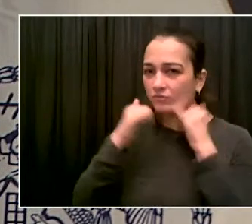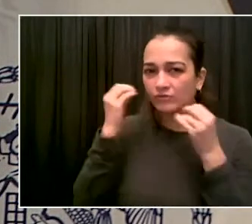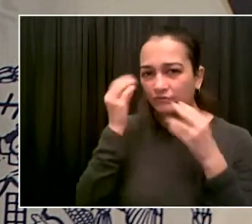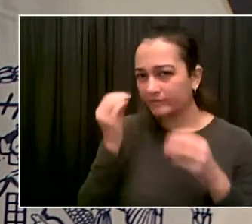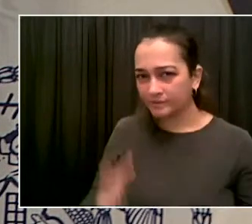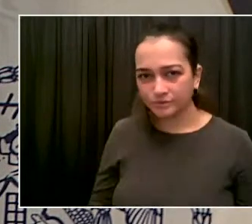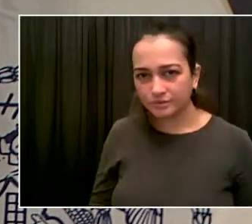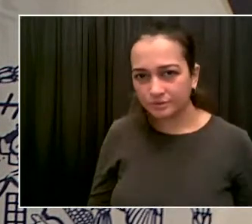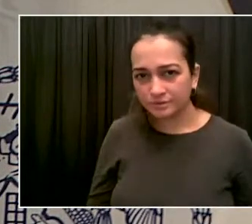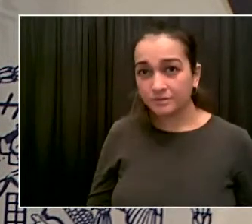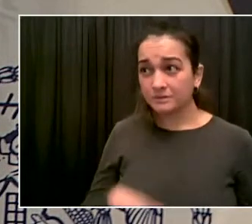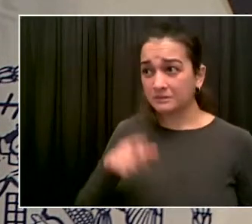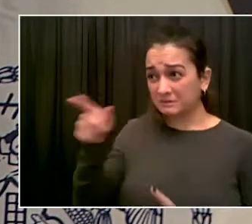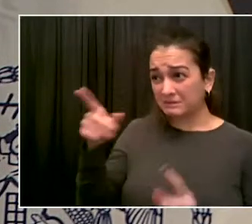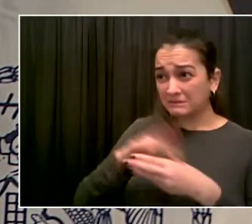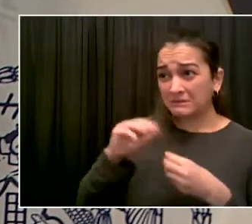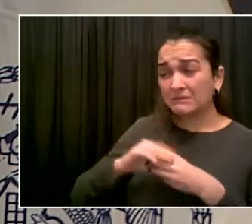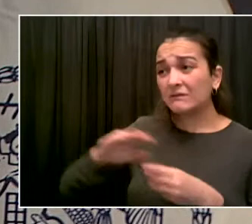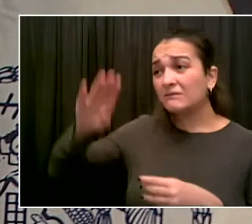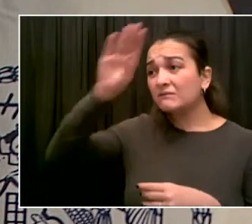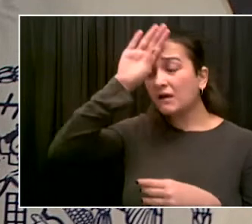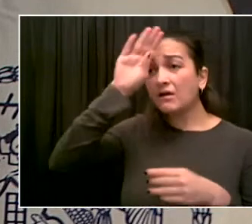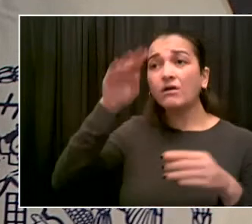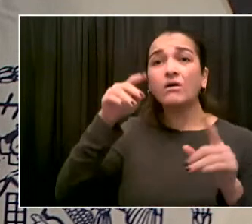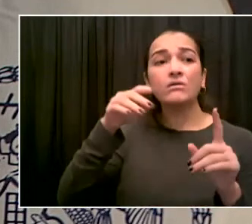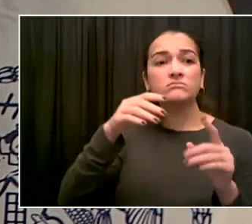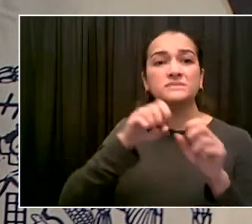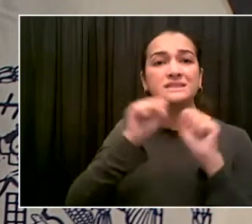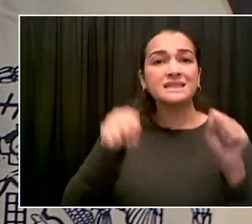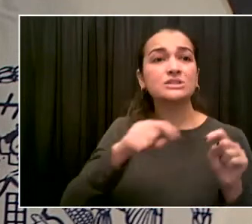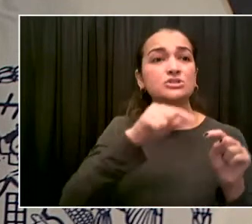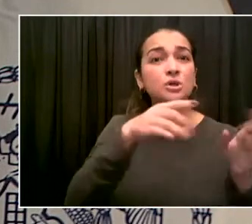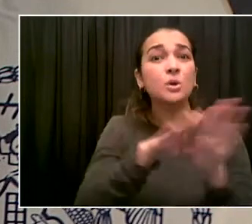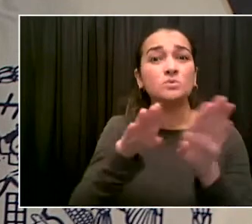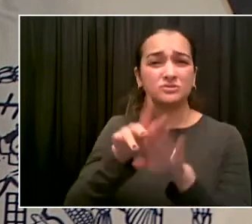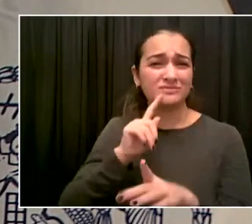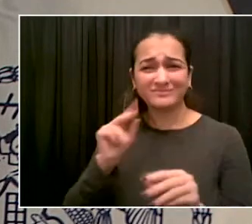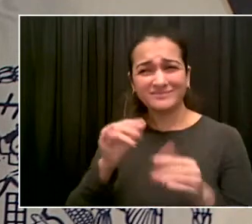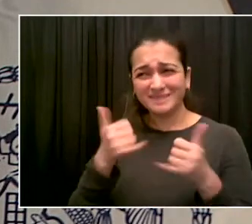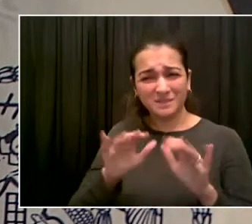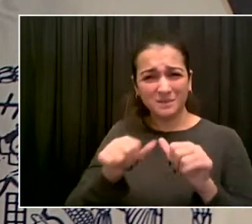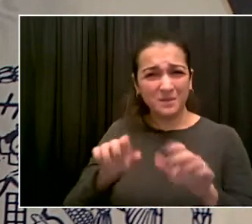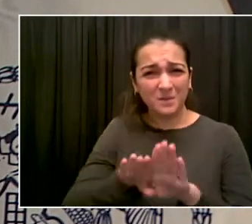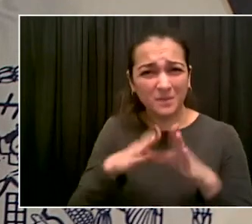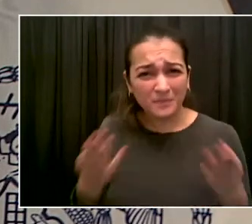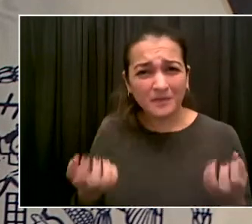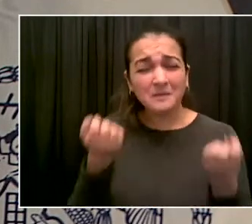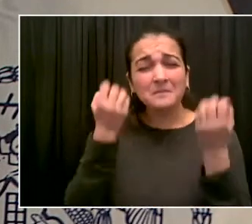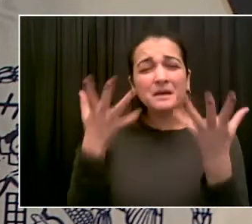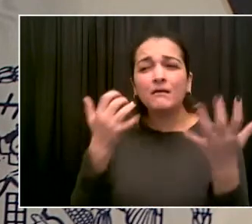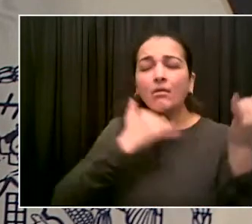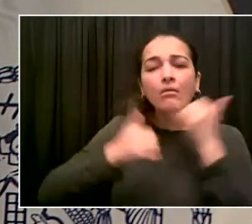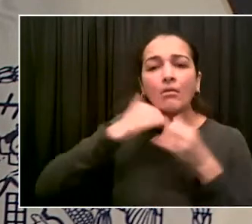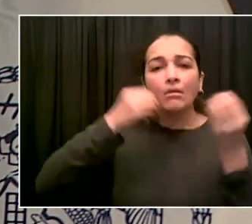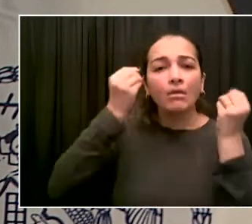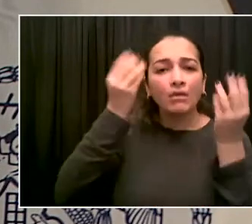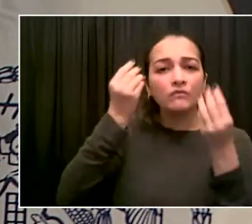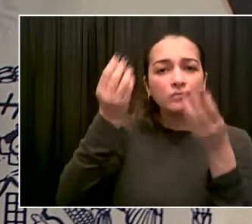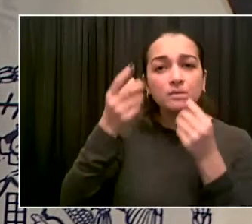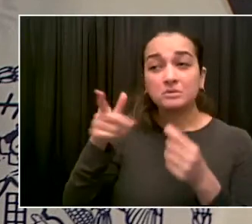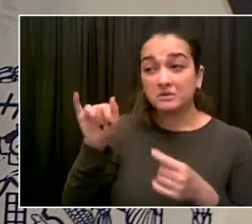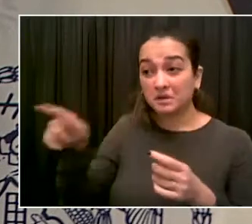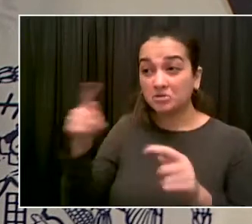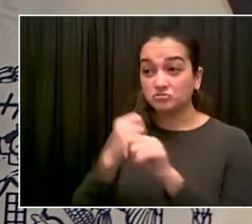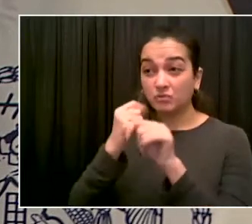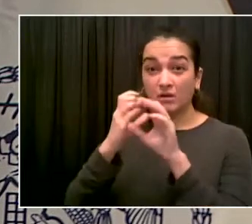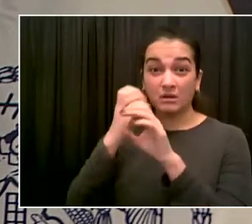official answer, the factual answer, is going to come from each of the departments and, of course, from City Hall. We're going to keep people posted. If there's any issue, as we talked